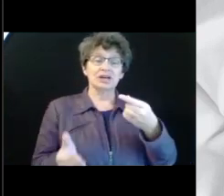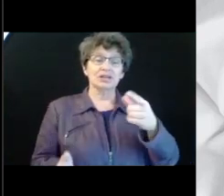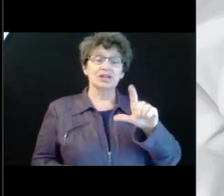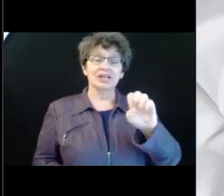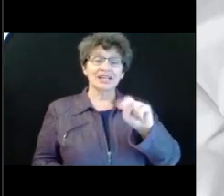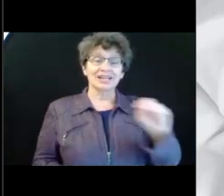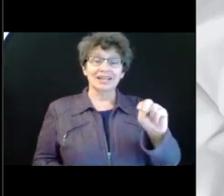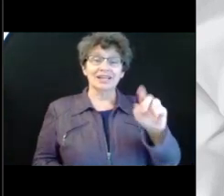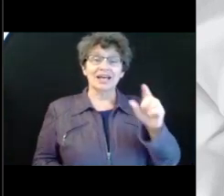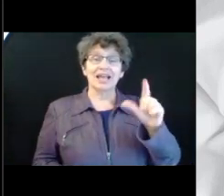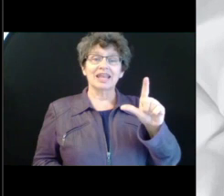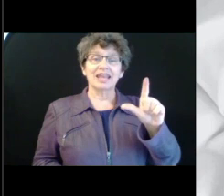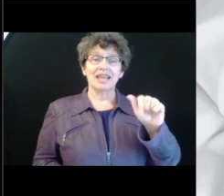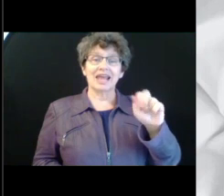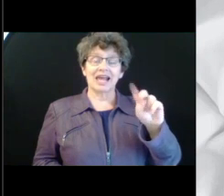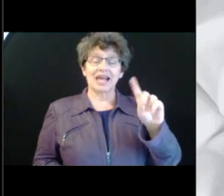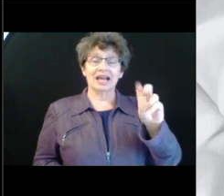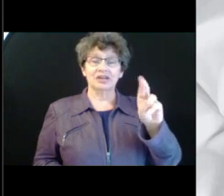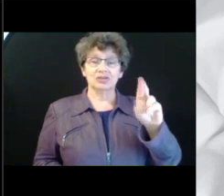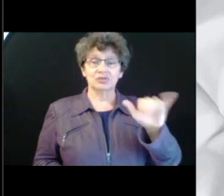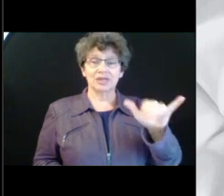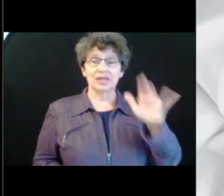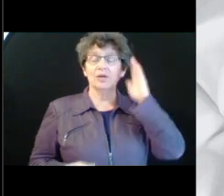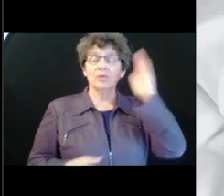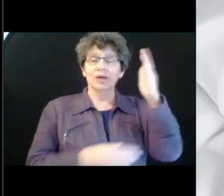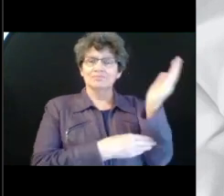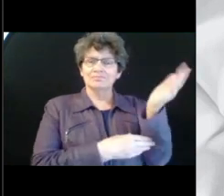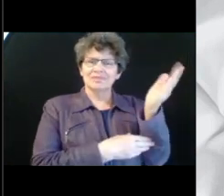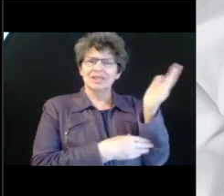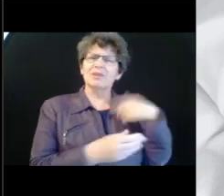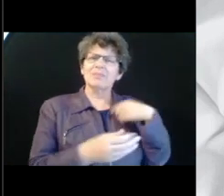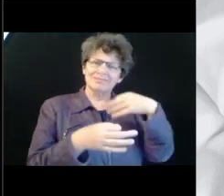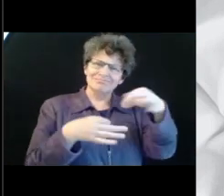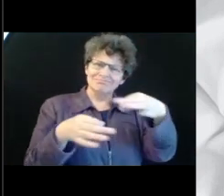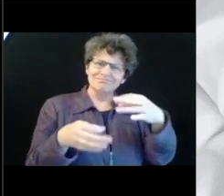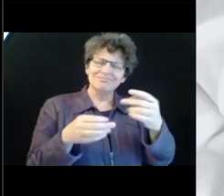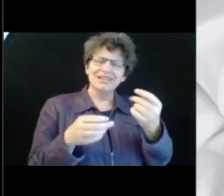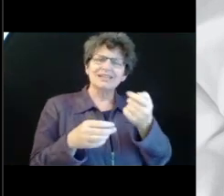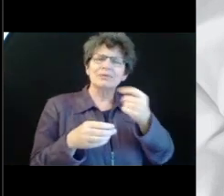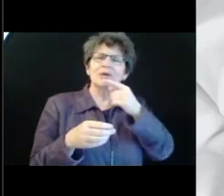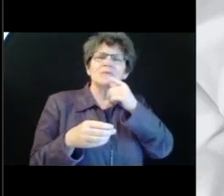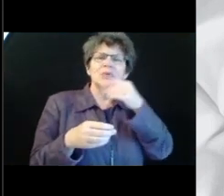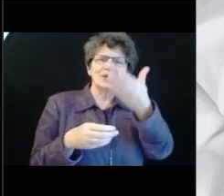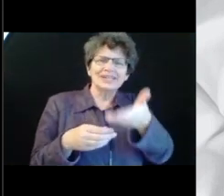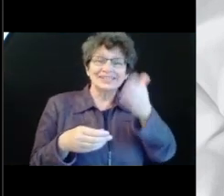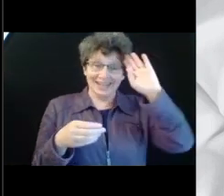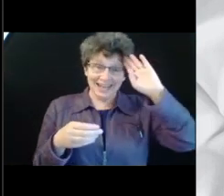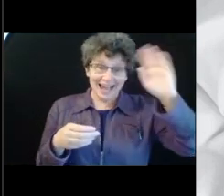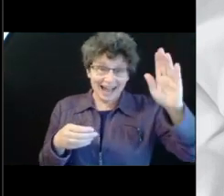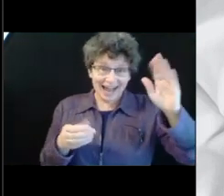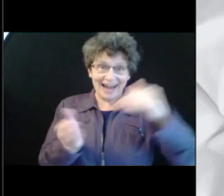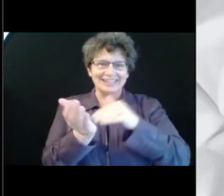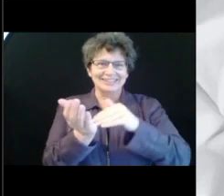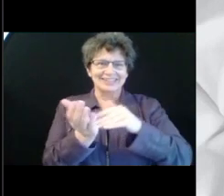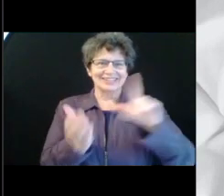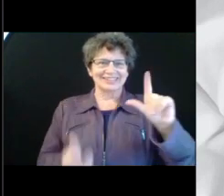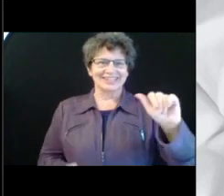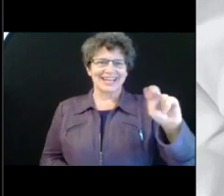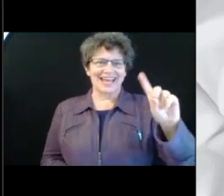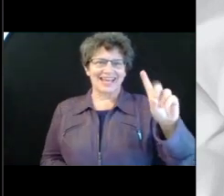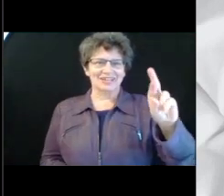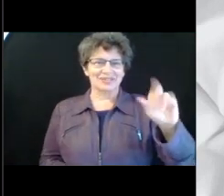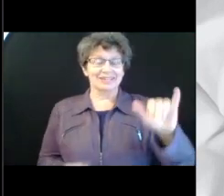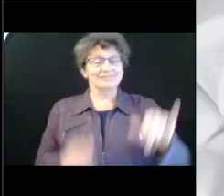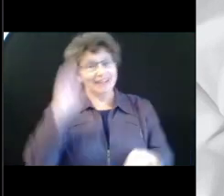guest speaker. And I just want to tell you a little bit about Dr. Glenn Landry. Hi, Dr. Landry. Hello, everyone.